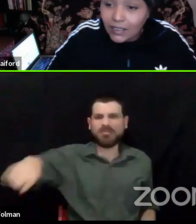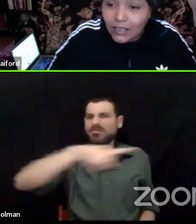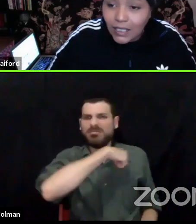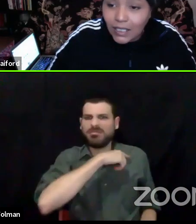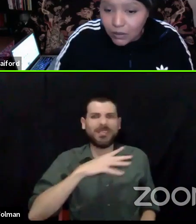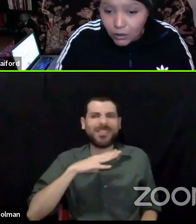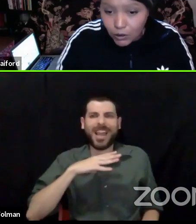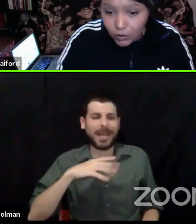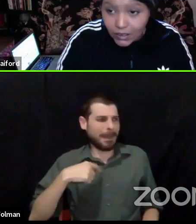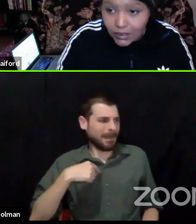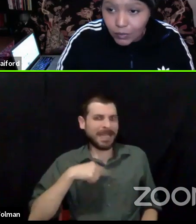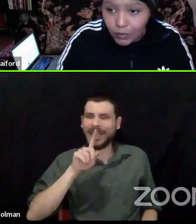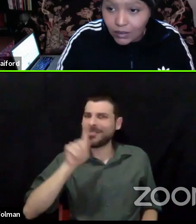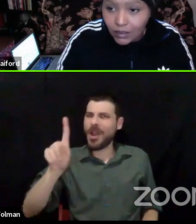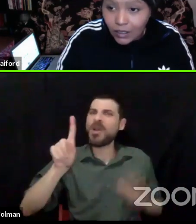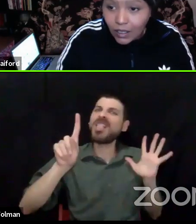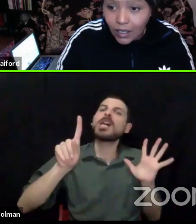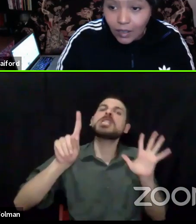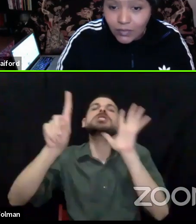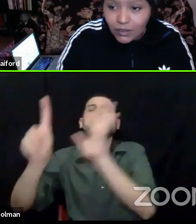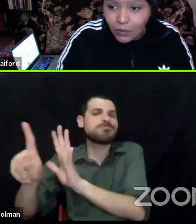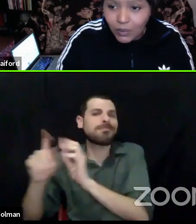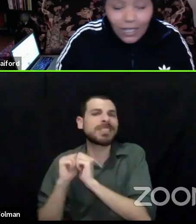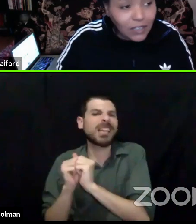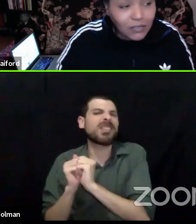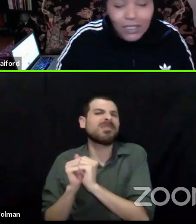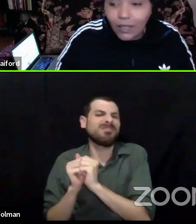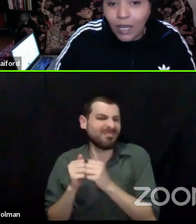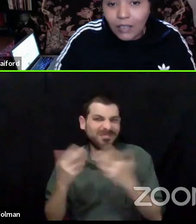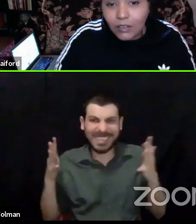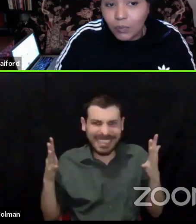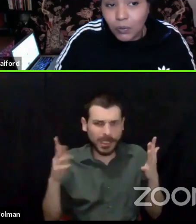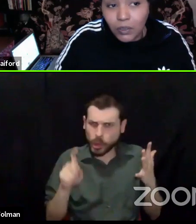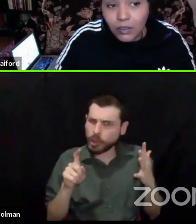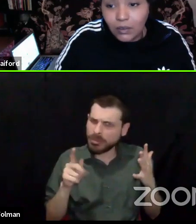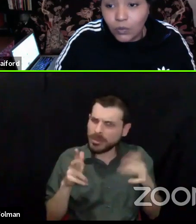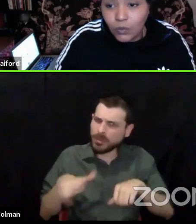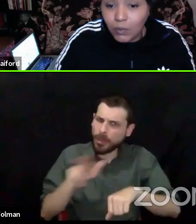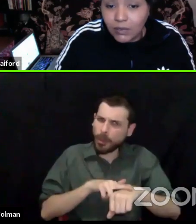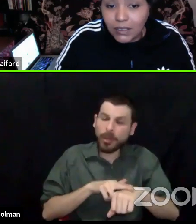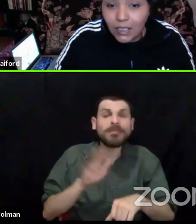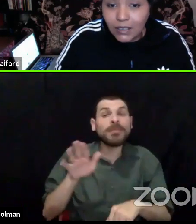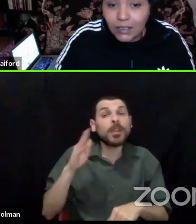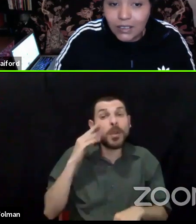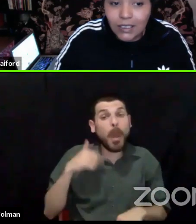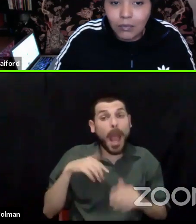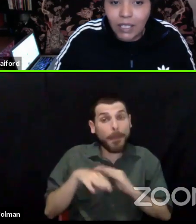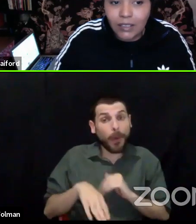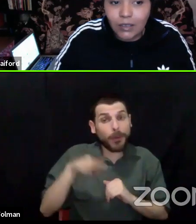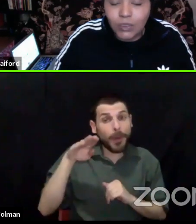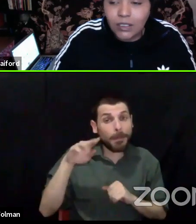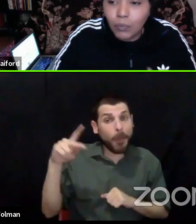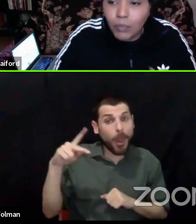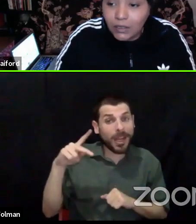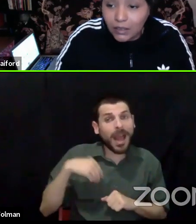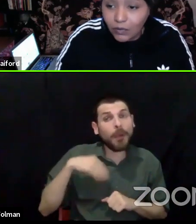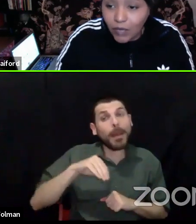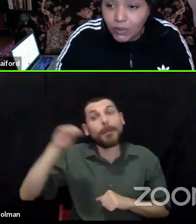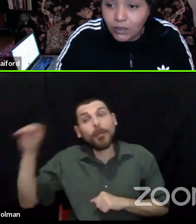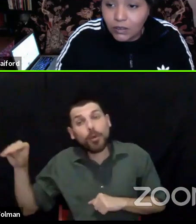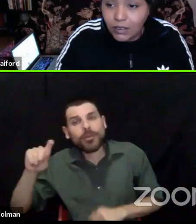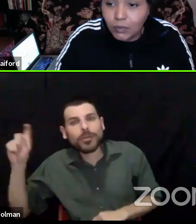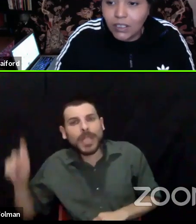access, because that should be usual and customary. You know, when I left town, I grew up in Portland. When I moved to Texas, it seemed like there was an abundance